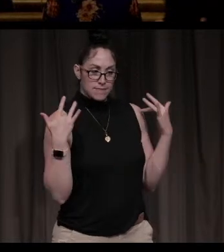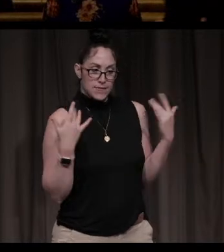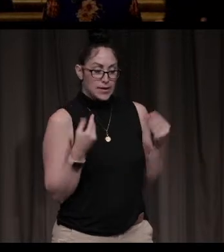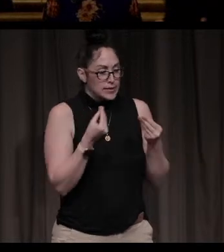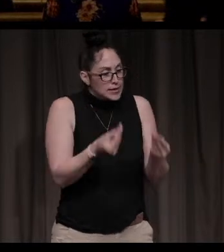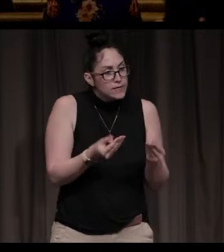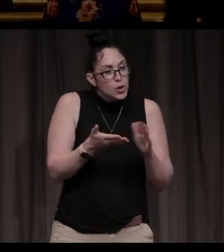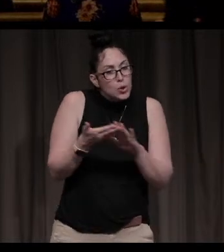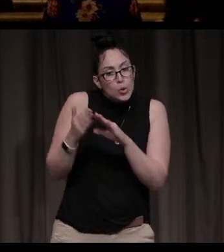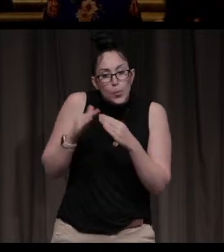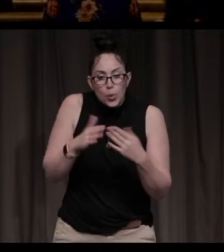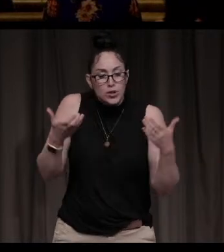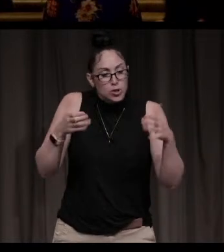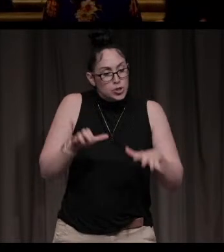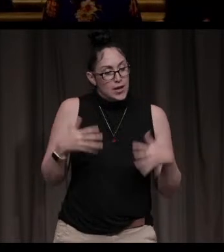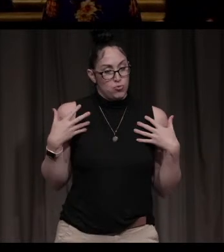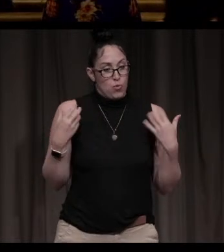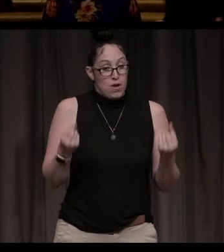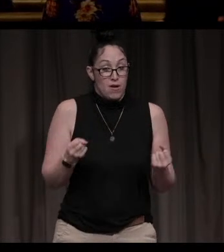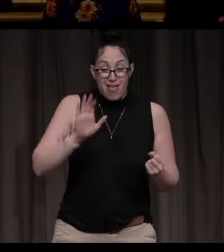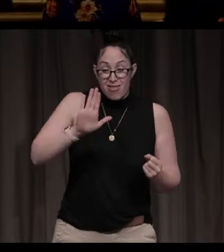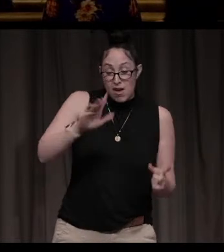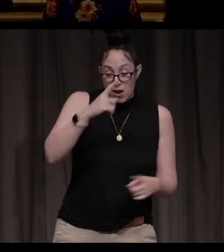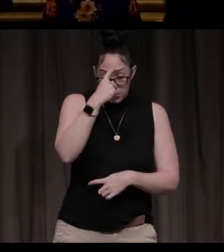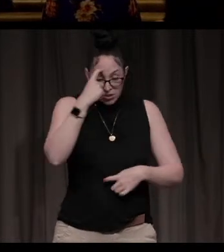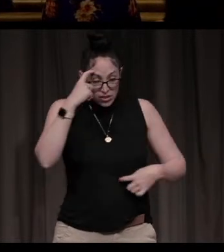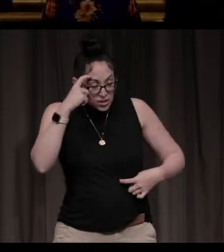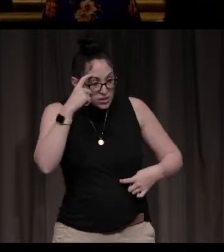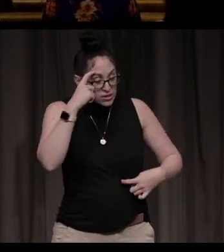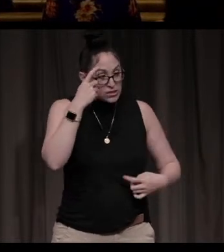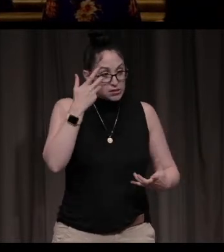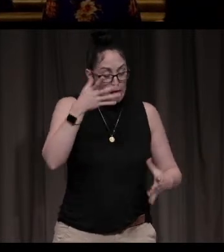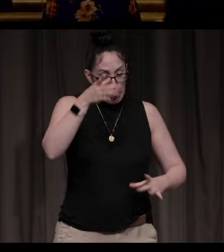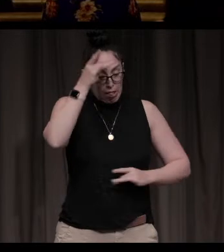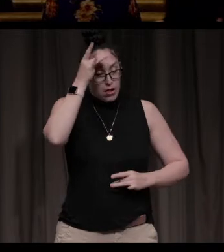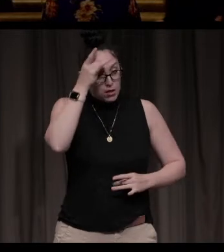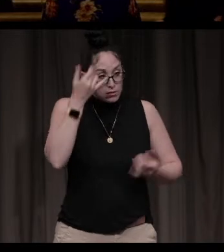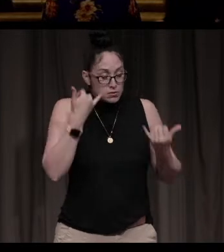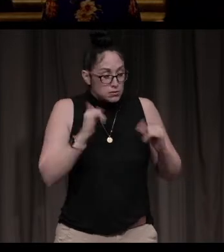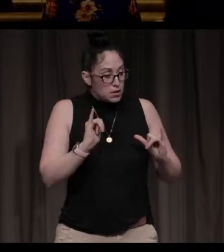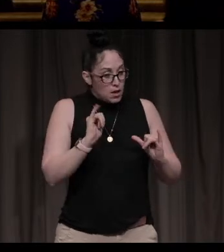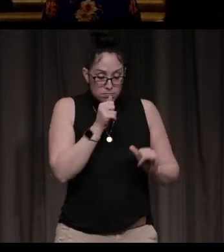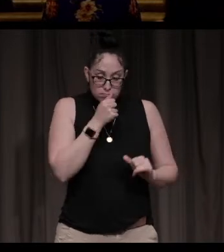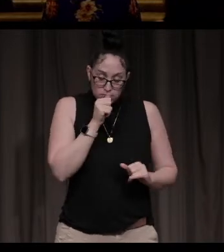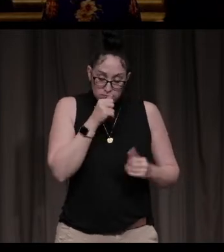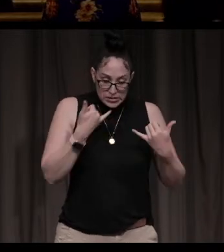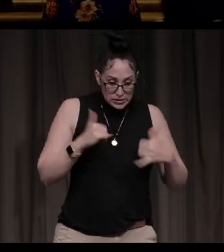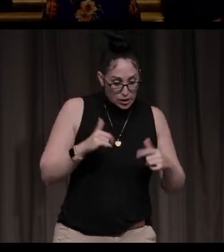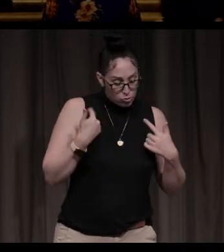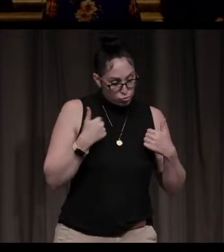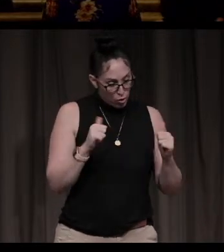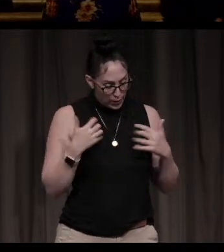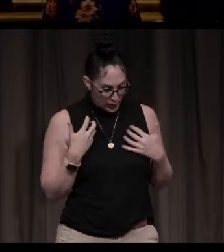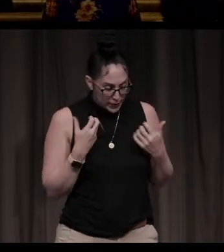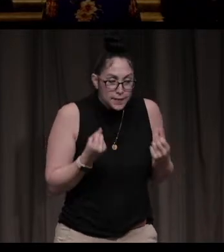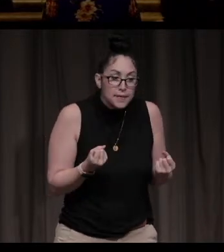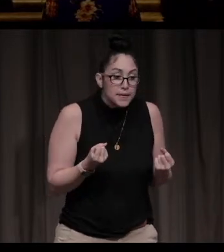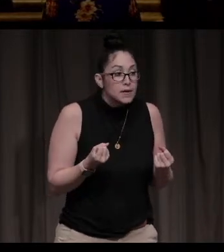to heal from the traumas of the historical traumas that we're all still dealing with, I think that that's what